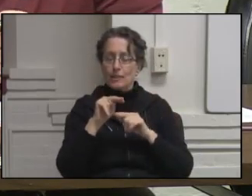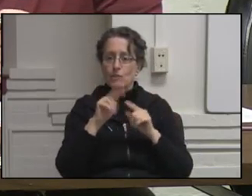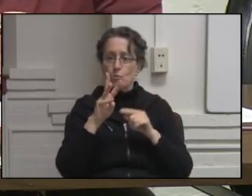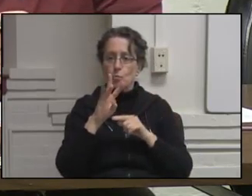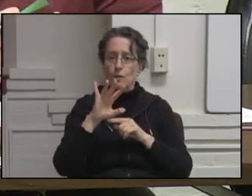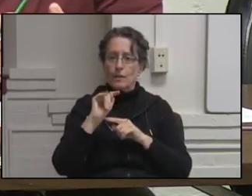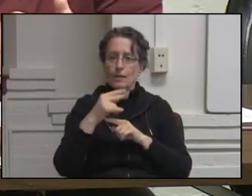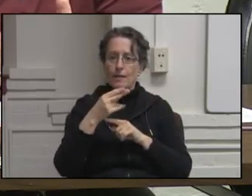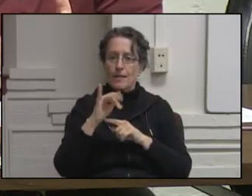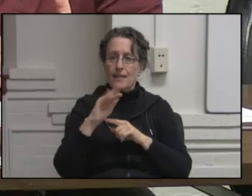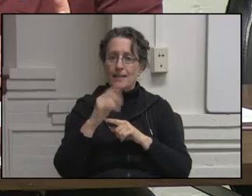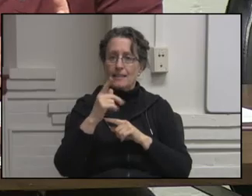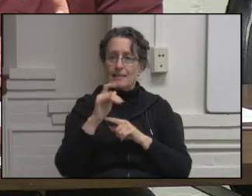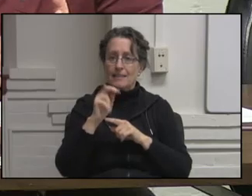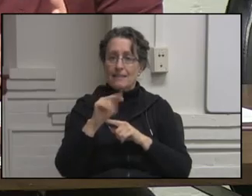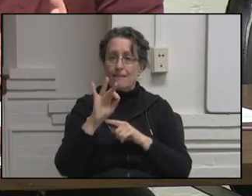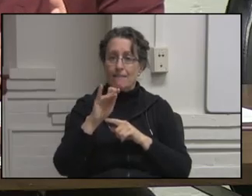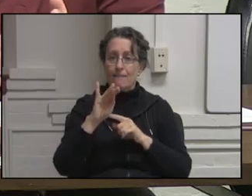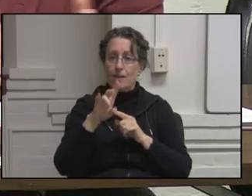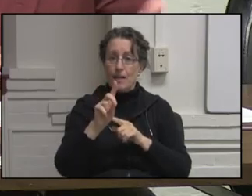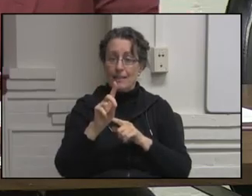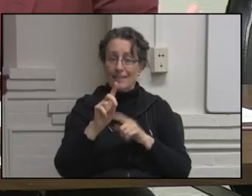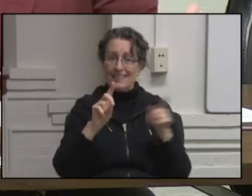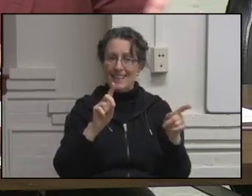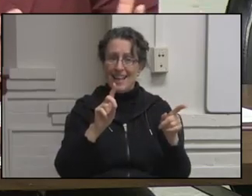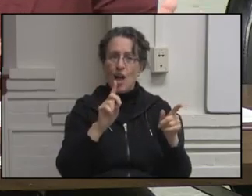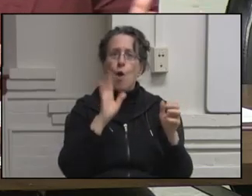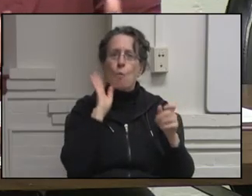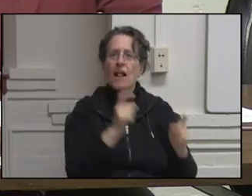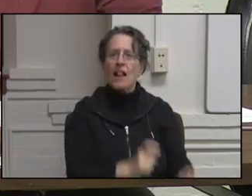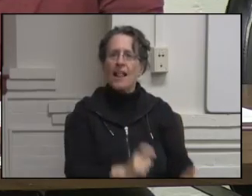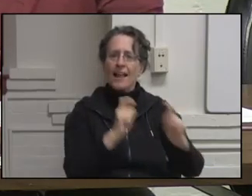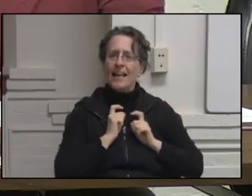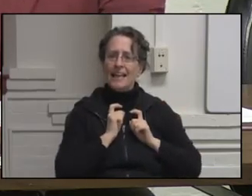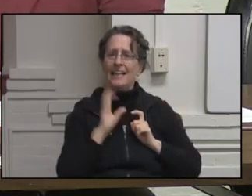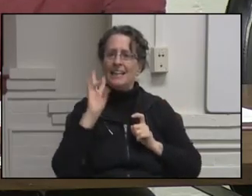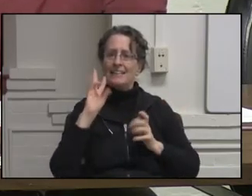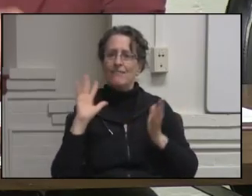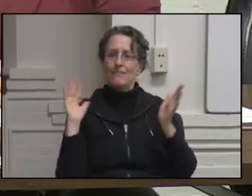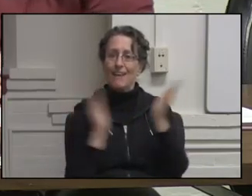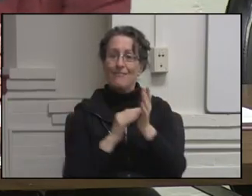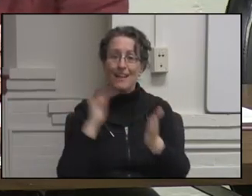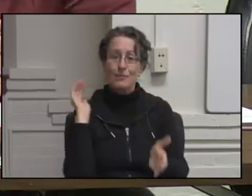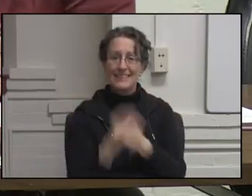has come through with $75,000. Oh my God. Woohoo! So to pull that.